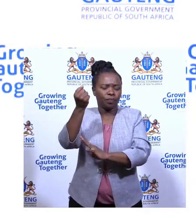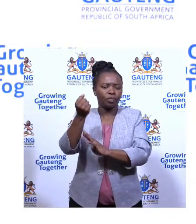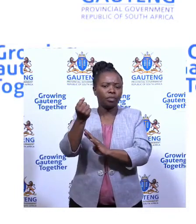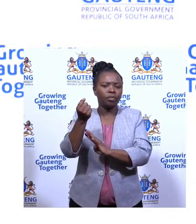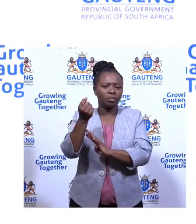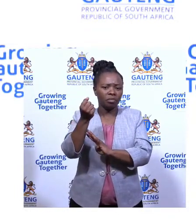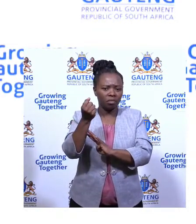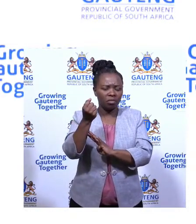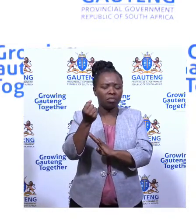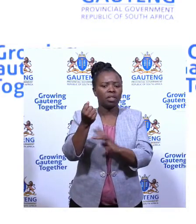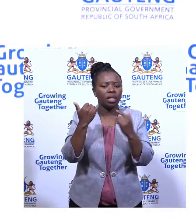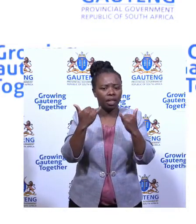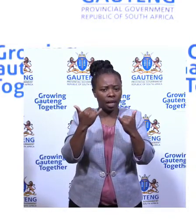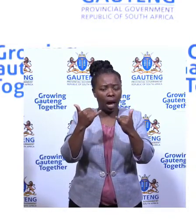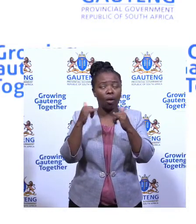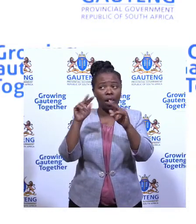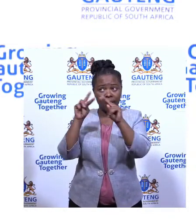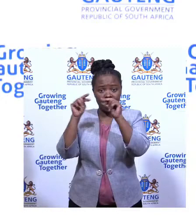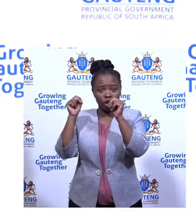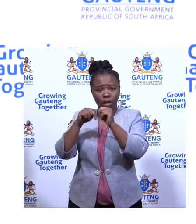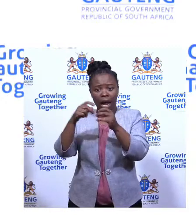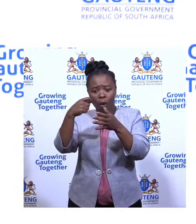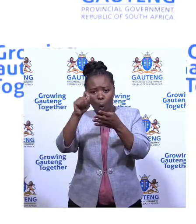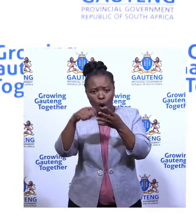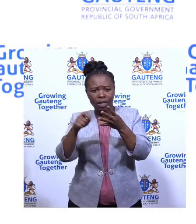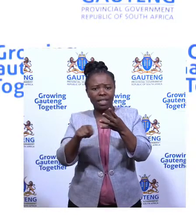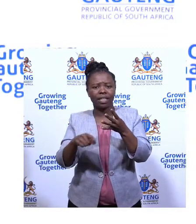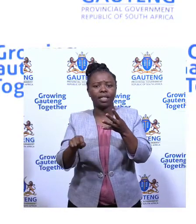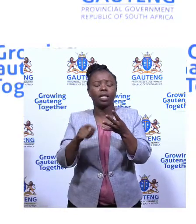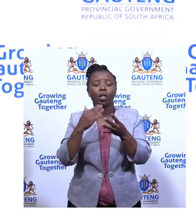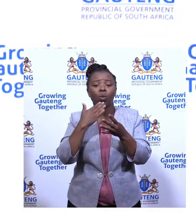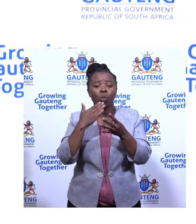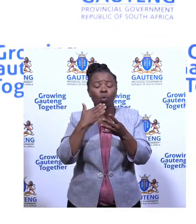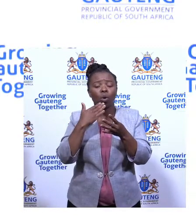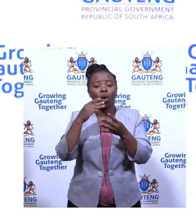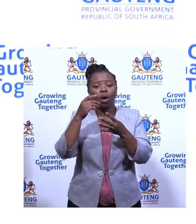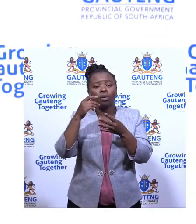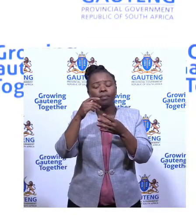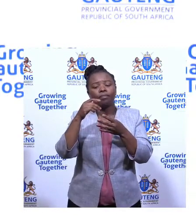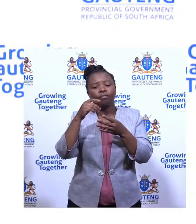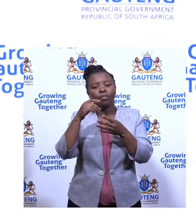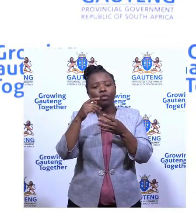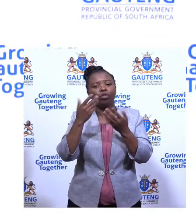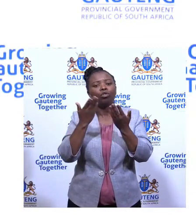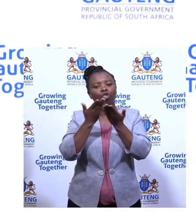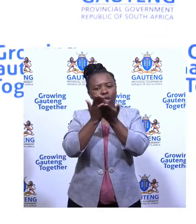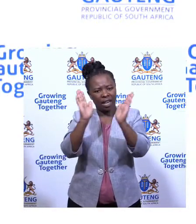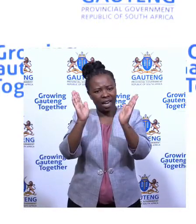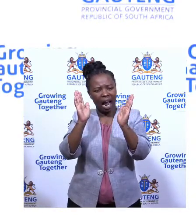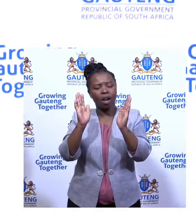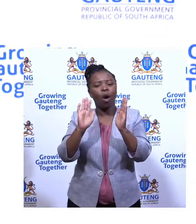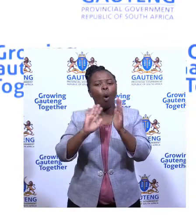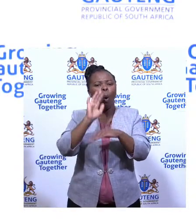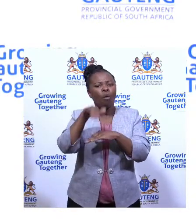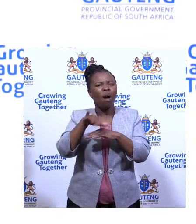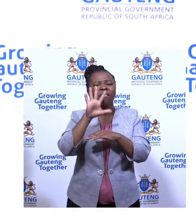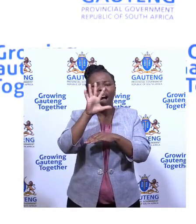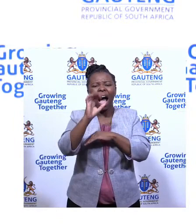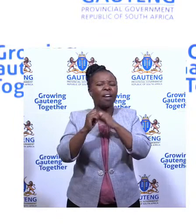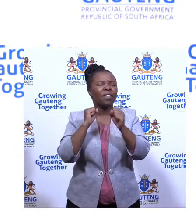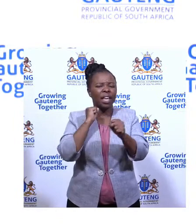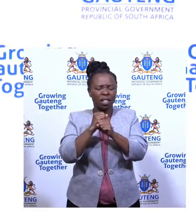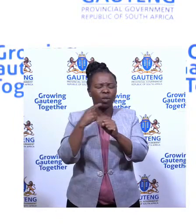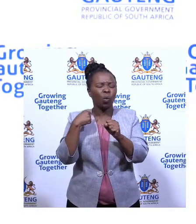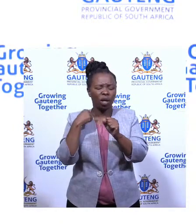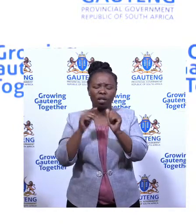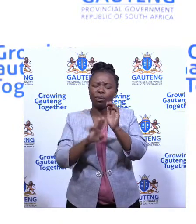results that out of the national audit by the Auditor General, the results over 5 years, we had improved